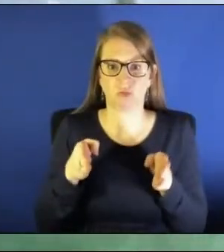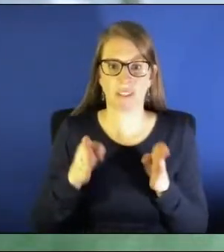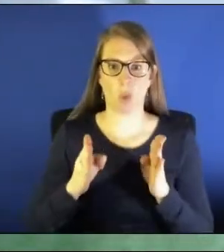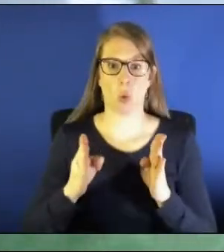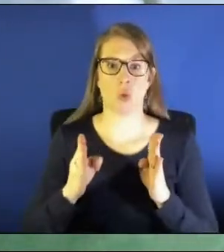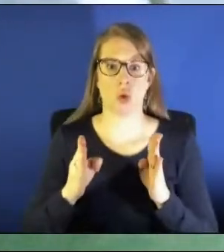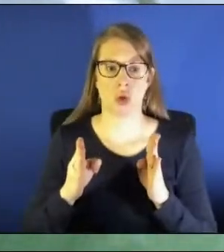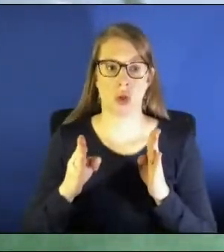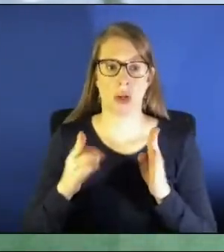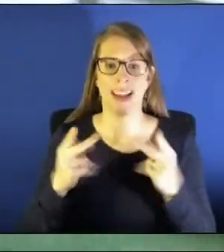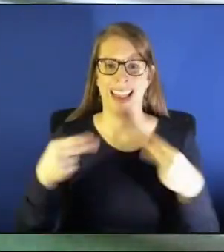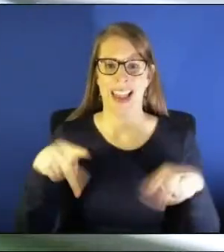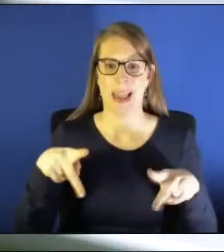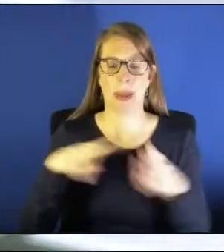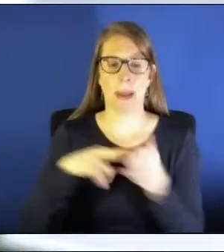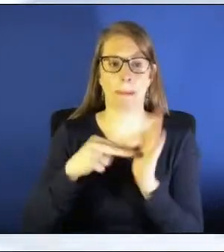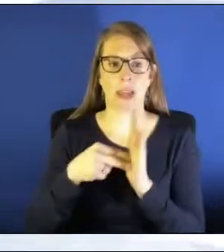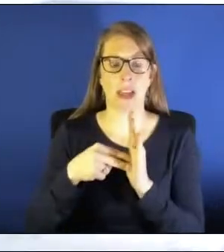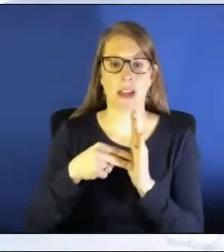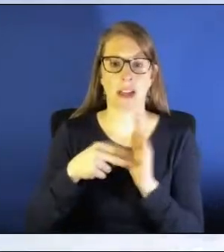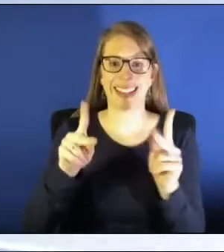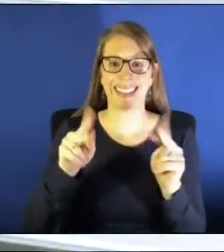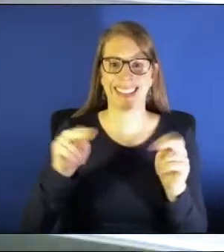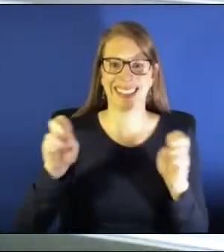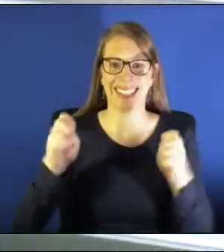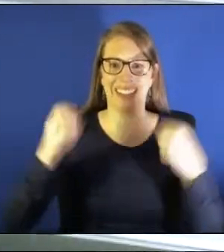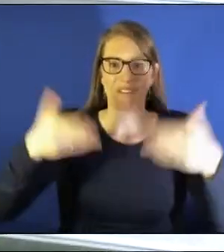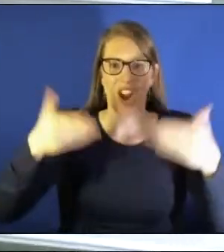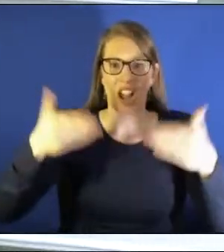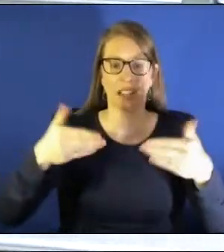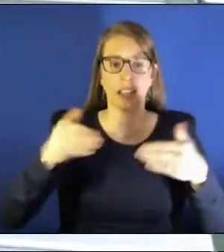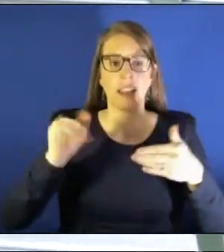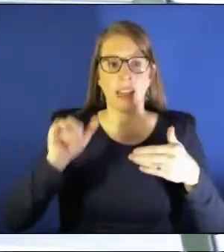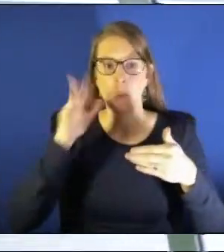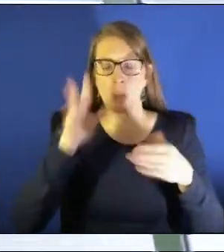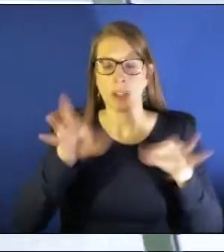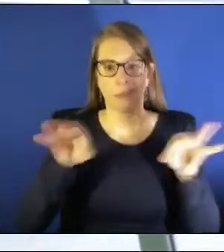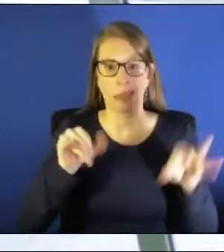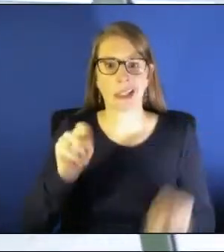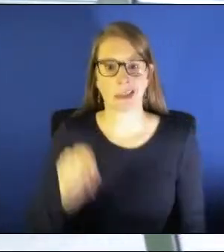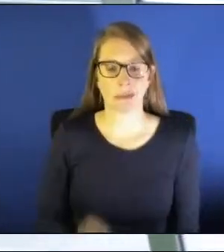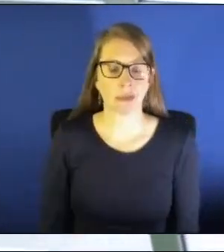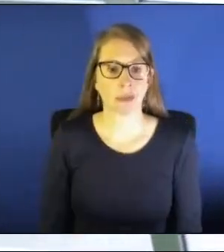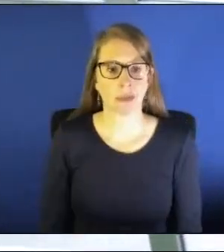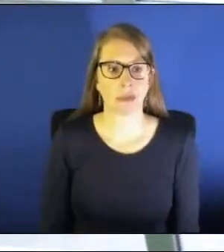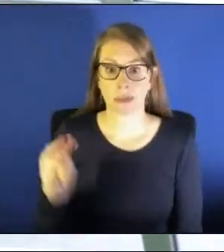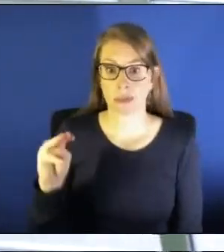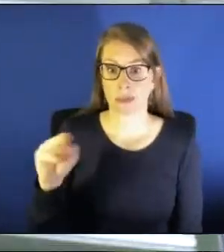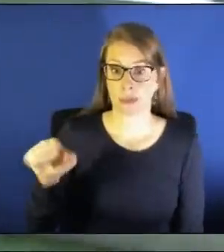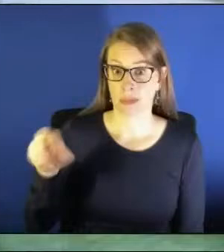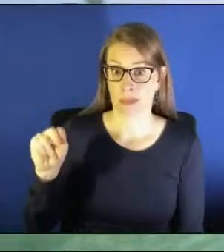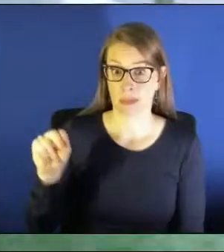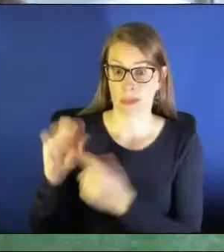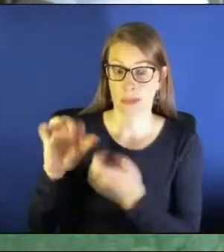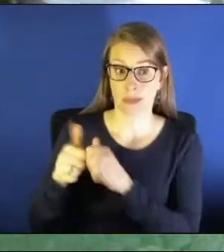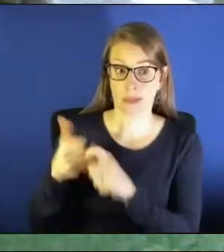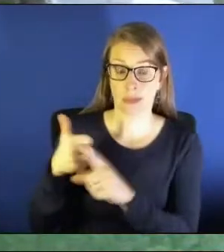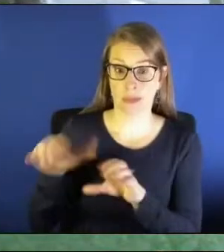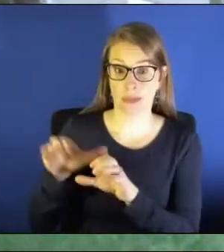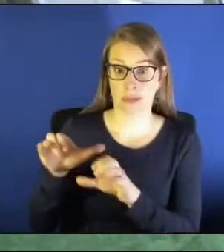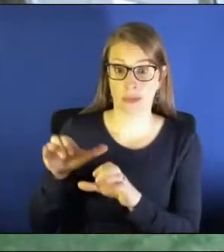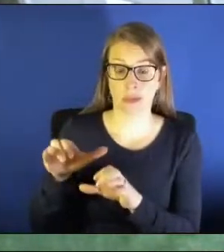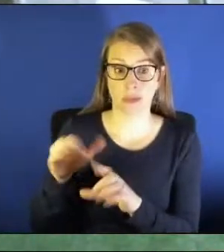more stress on the front of those knees when you're running. Explain it. How's Mason doing now? Do you guys? Mason was given